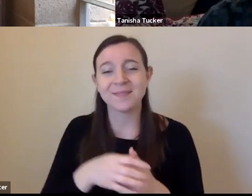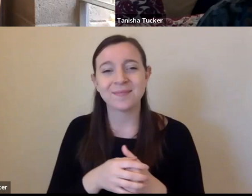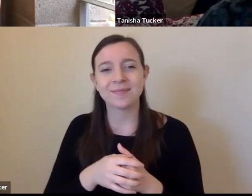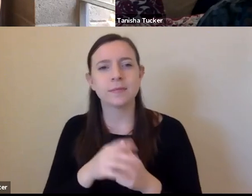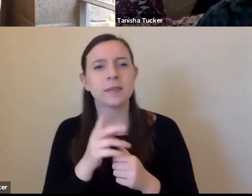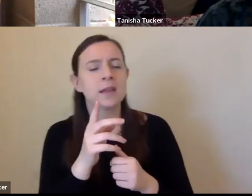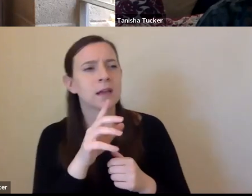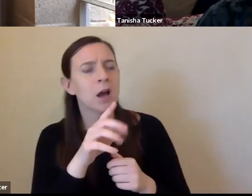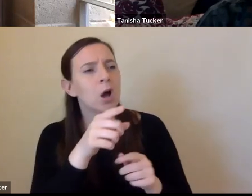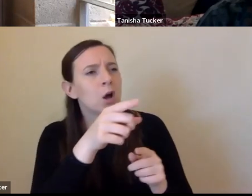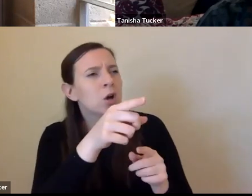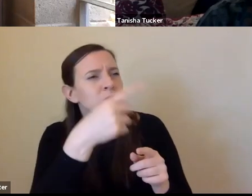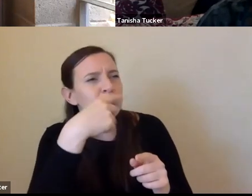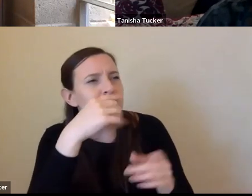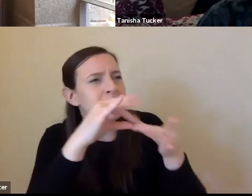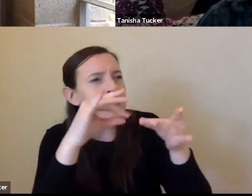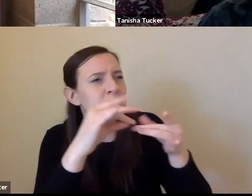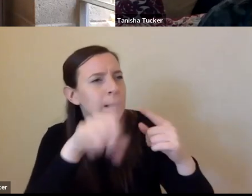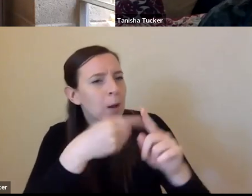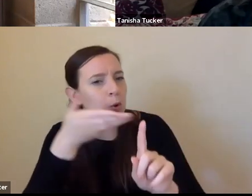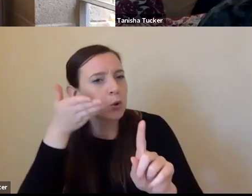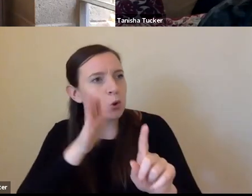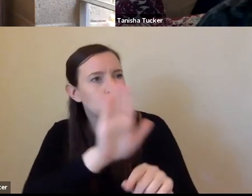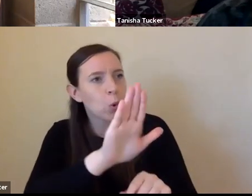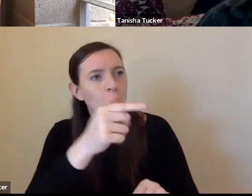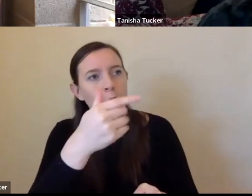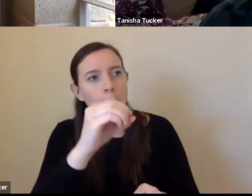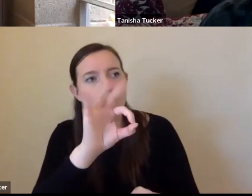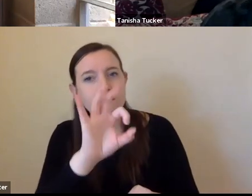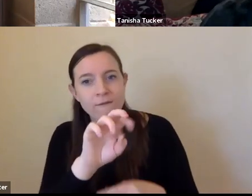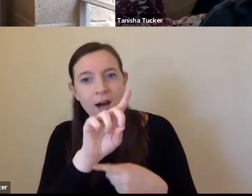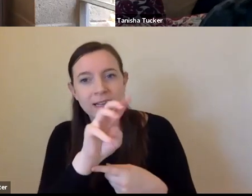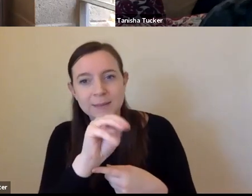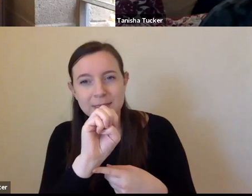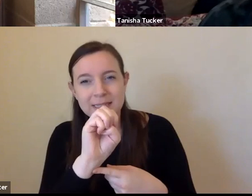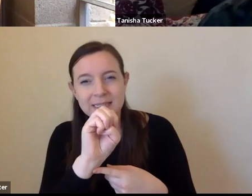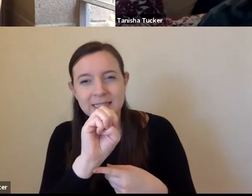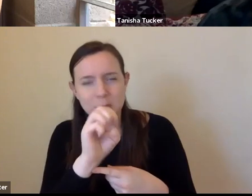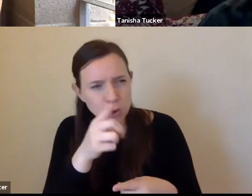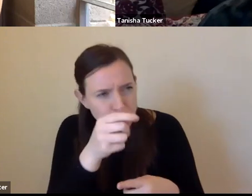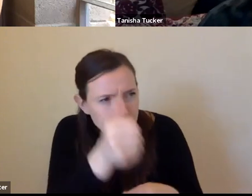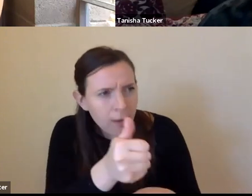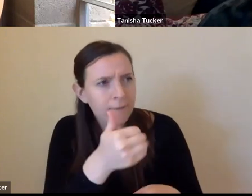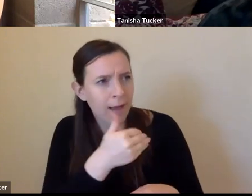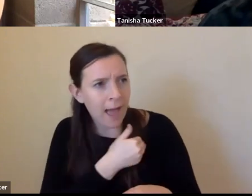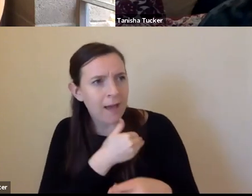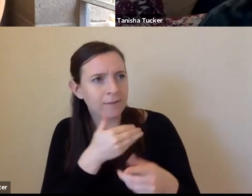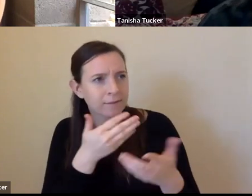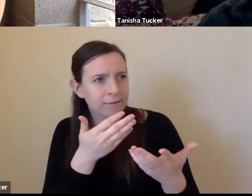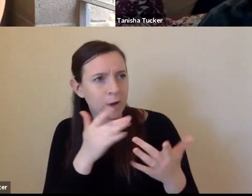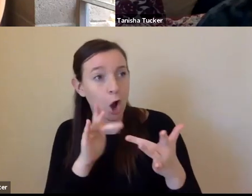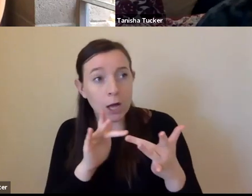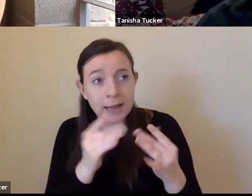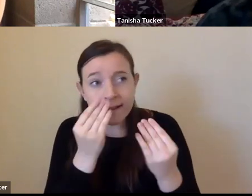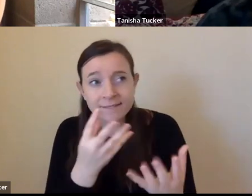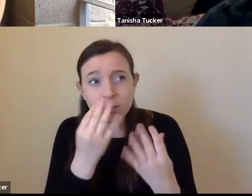there's the GoFundMe that we posted that link. Is there contact information for you that's public?